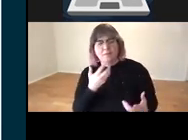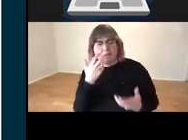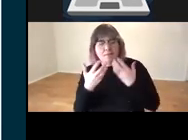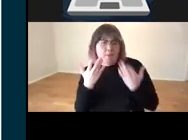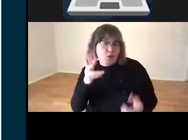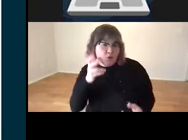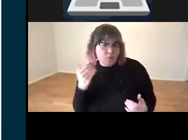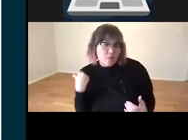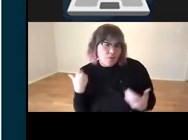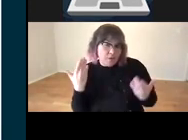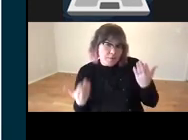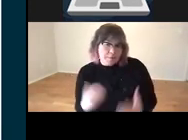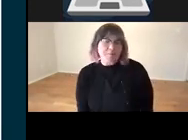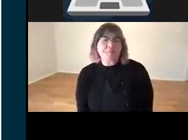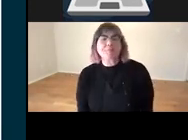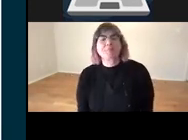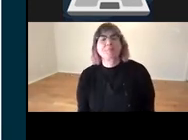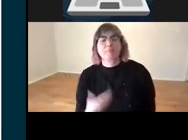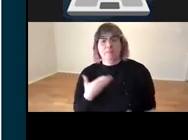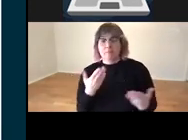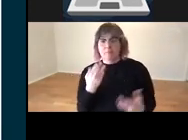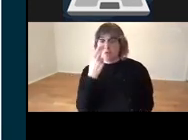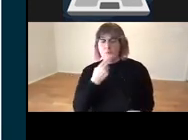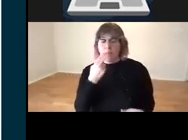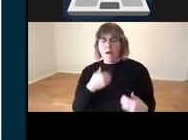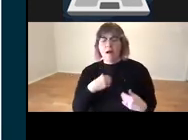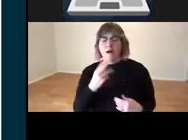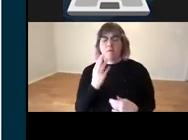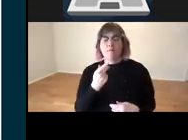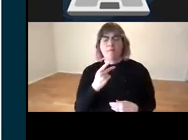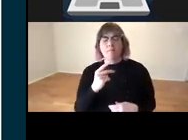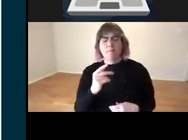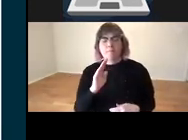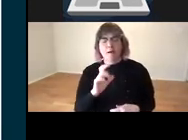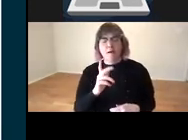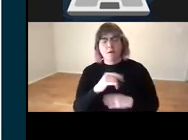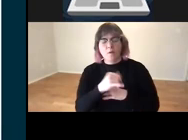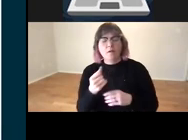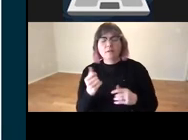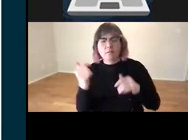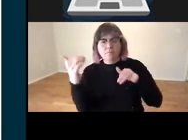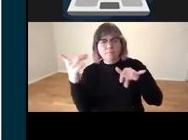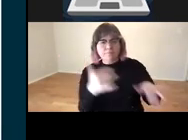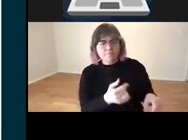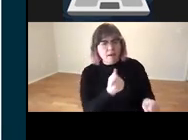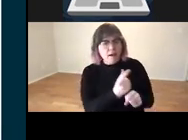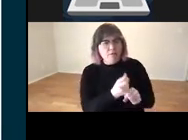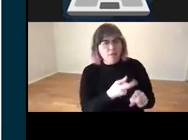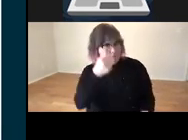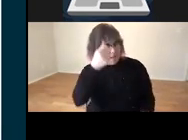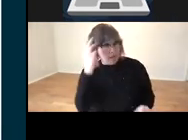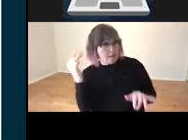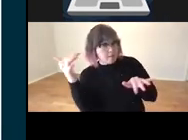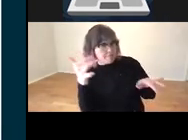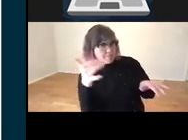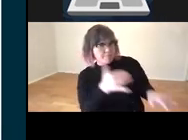have heard before. And so here in Hawaii, we have humpback whales that come here every year that migrate down from Alaska, and they